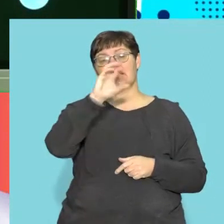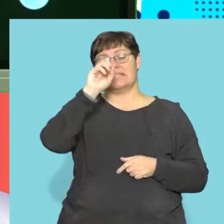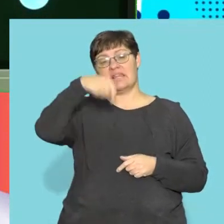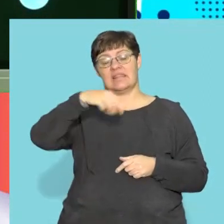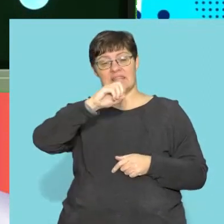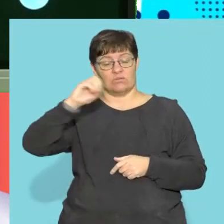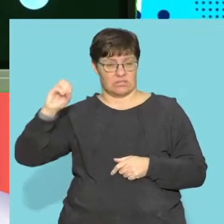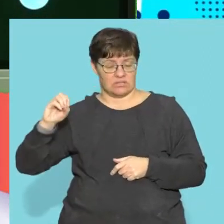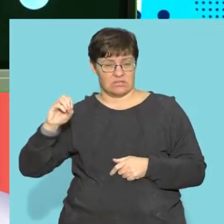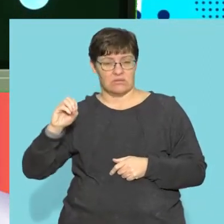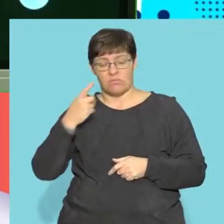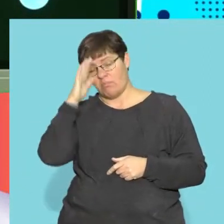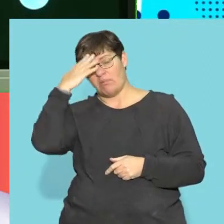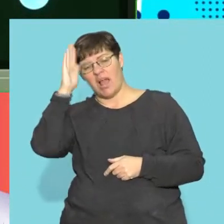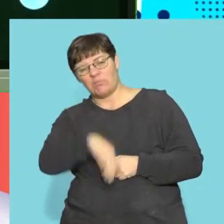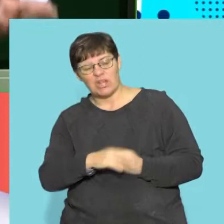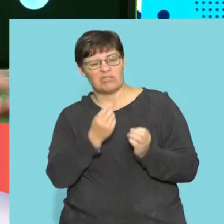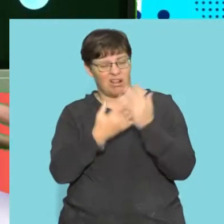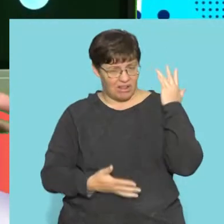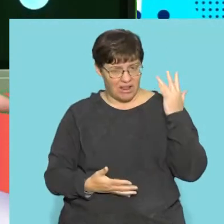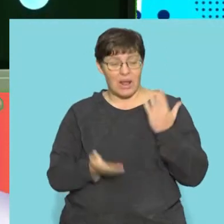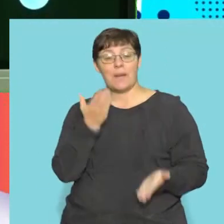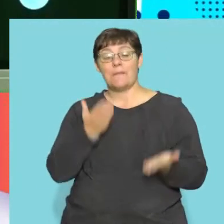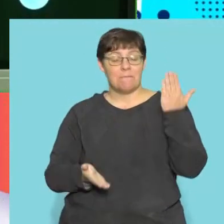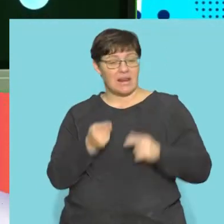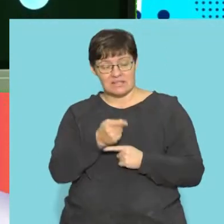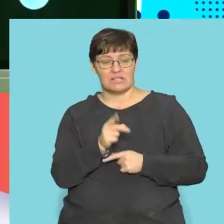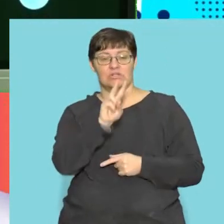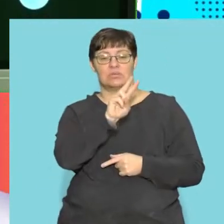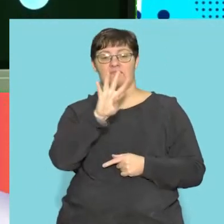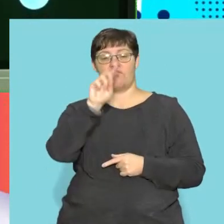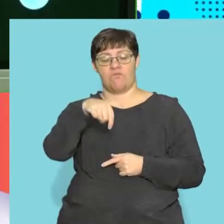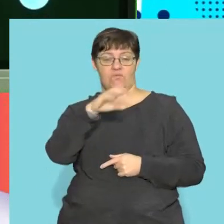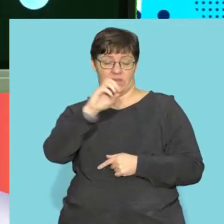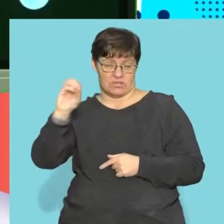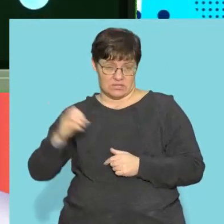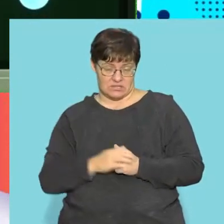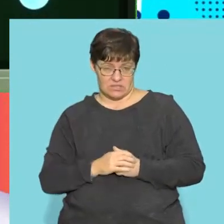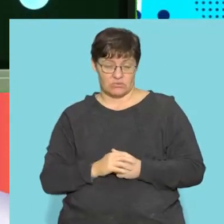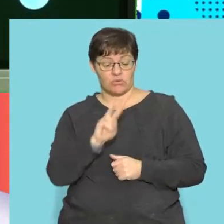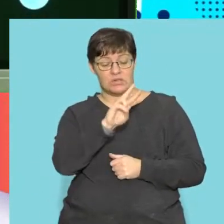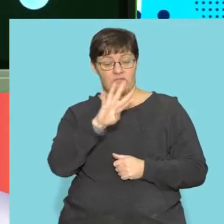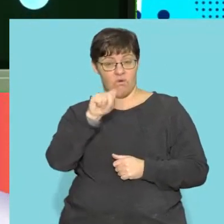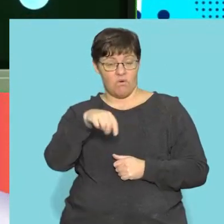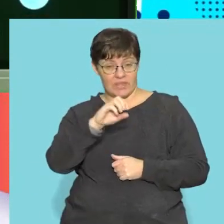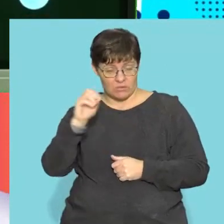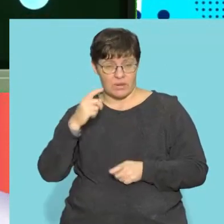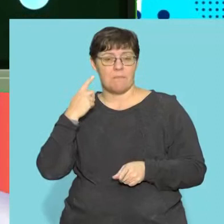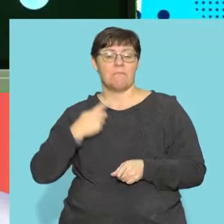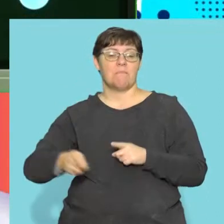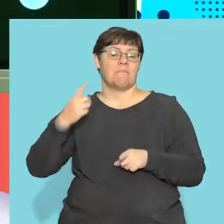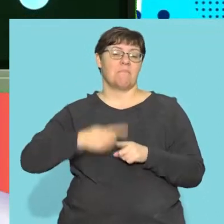maybe 60,000, including a place to stay, then the balance will be the 24,000. So